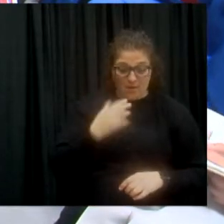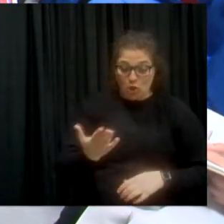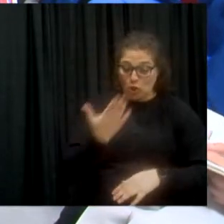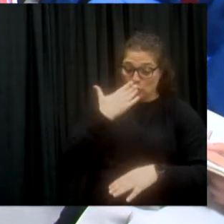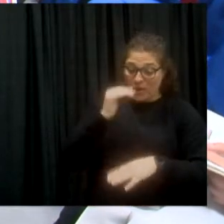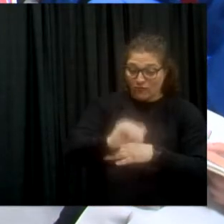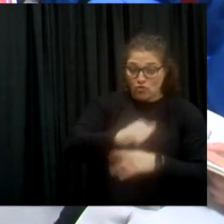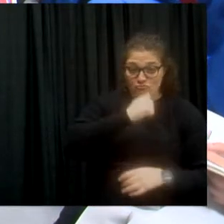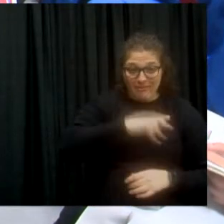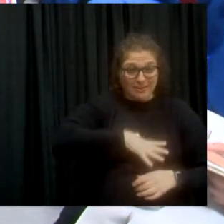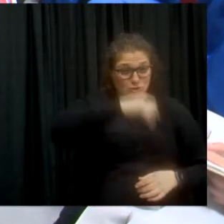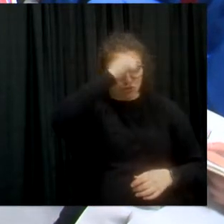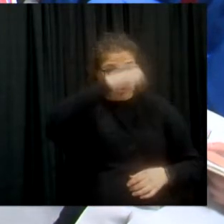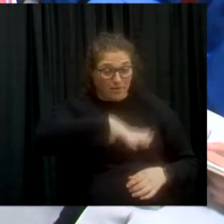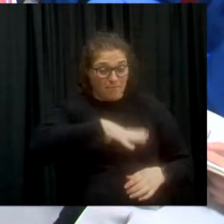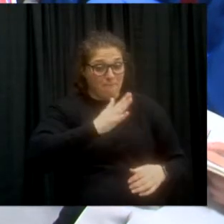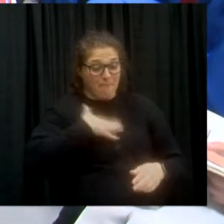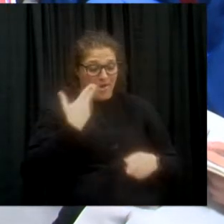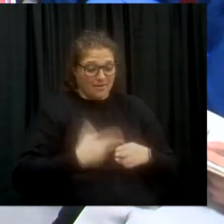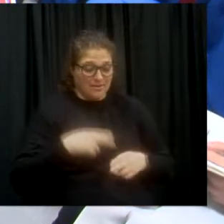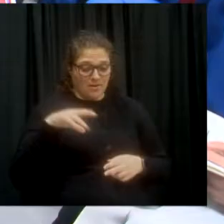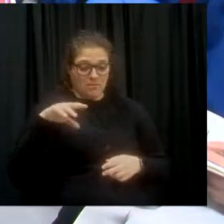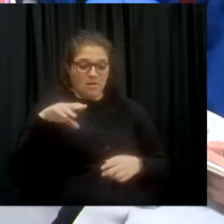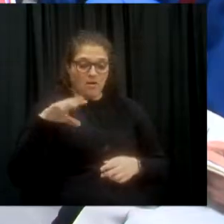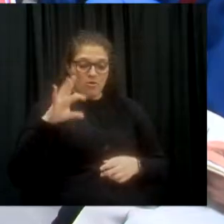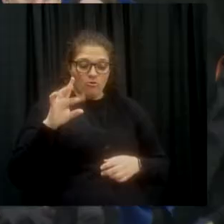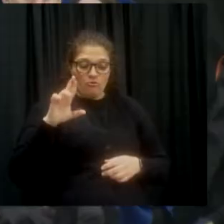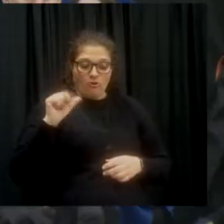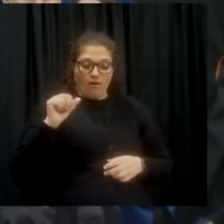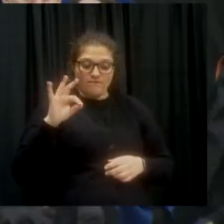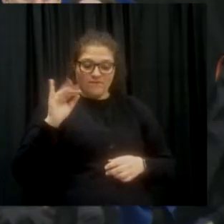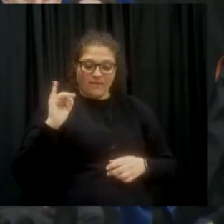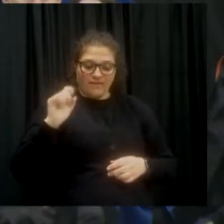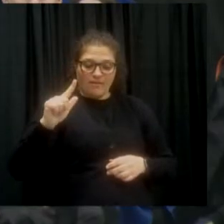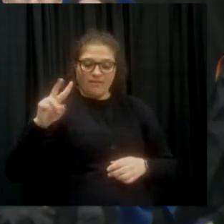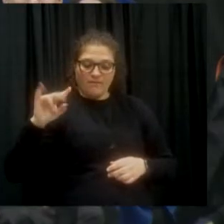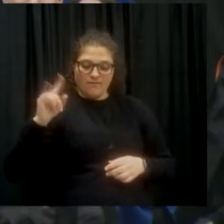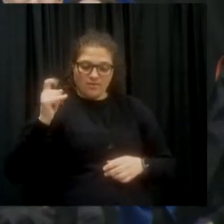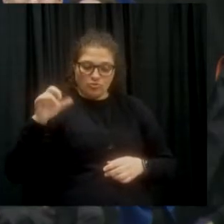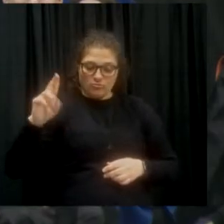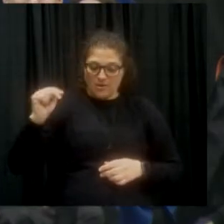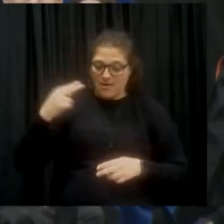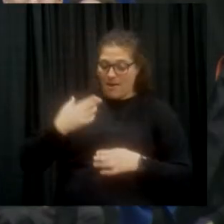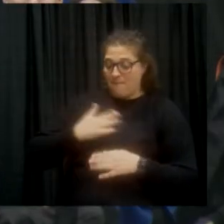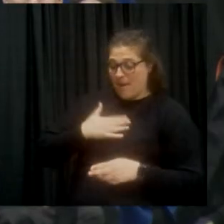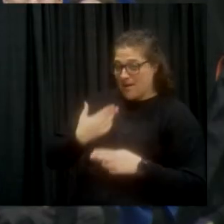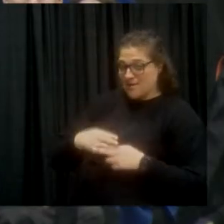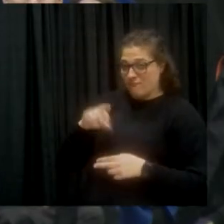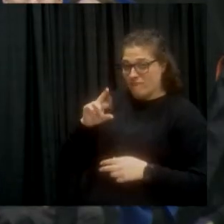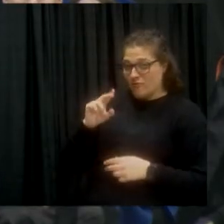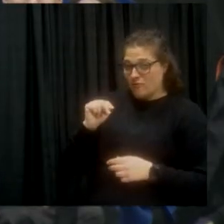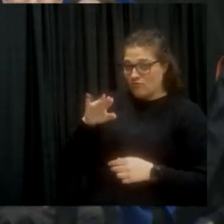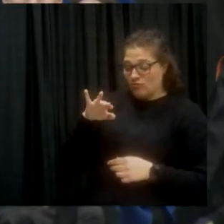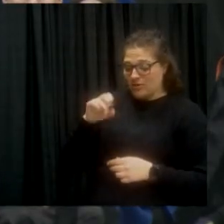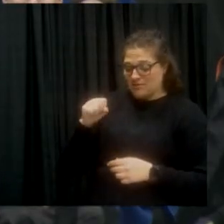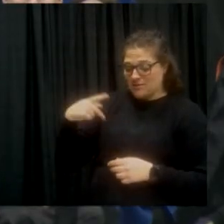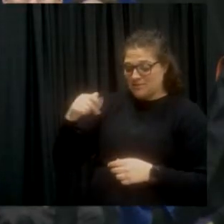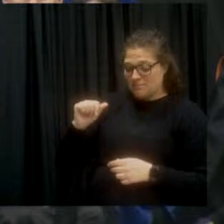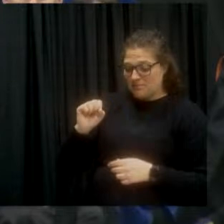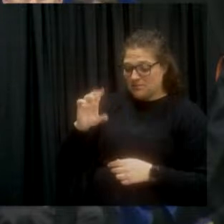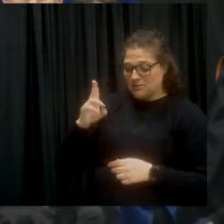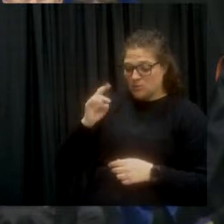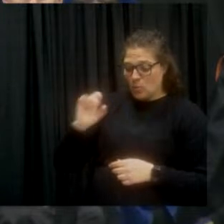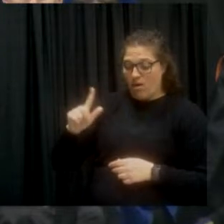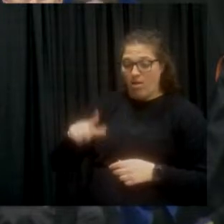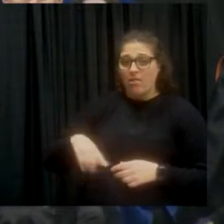Good afternoon, ladies and gentlemen. My name is Rafael Villaron. And my name is Francis Pasquale. And before we begin, let's all give a big round of